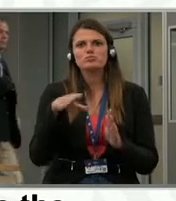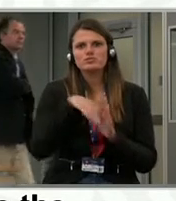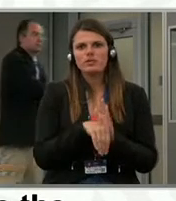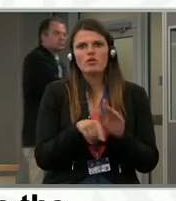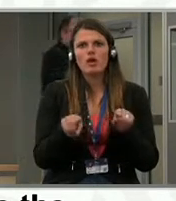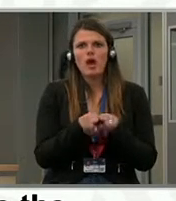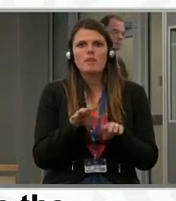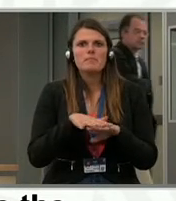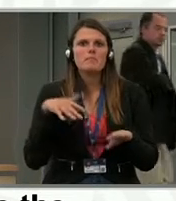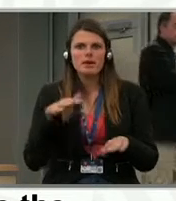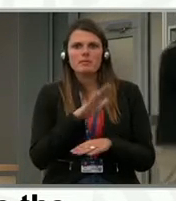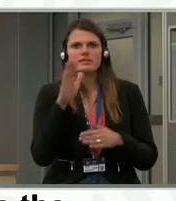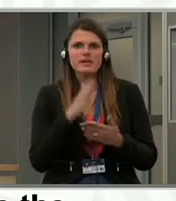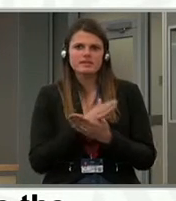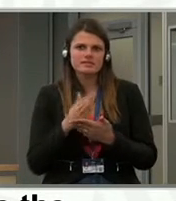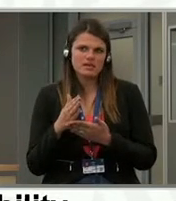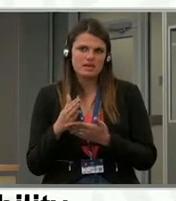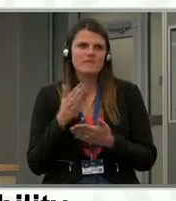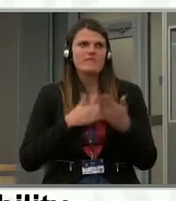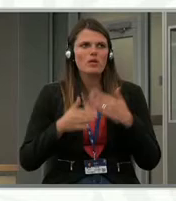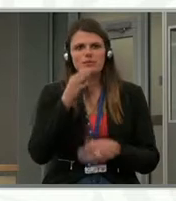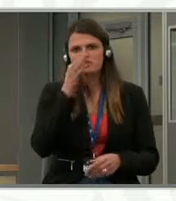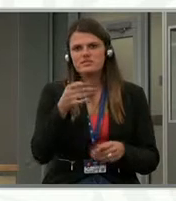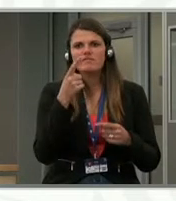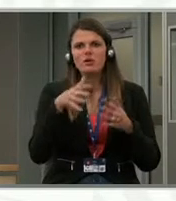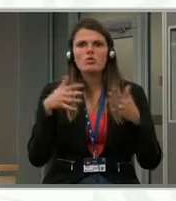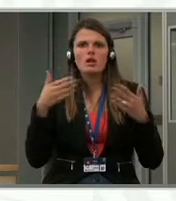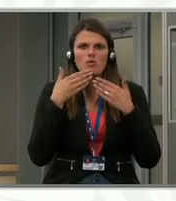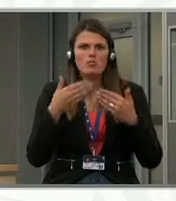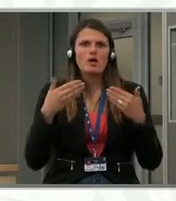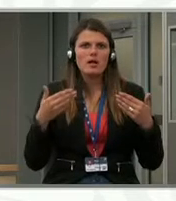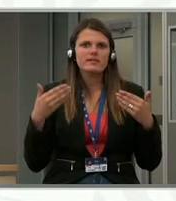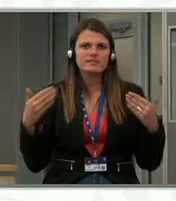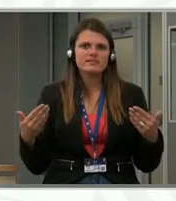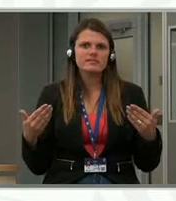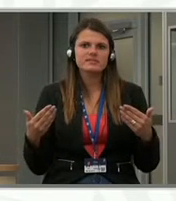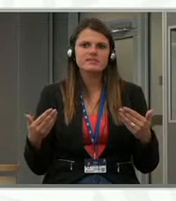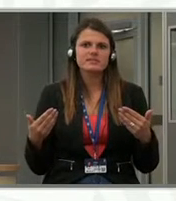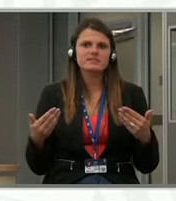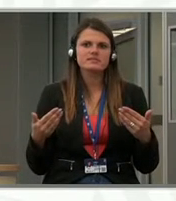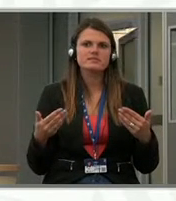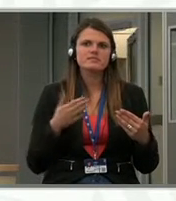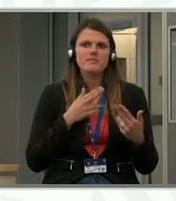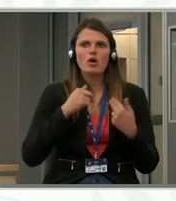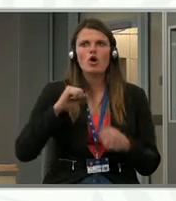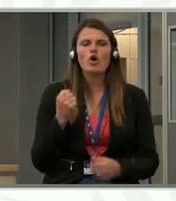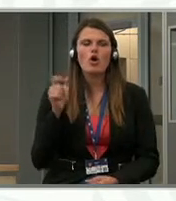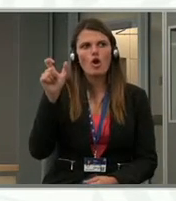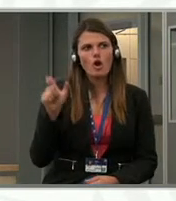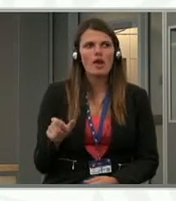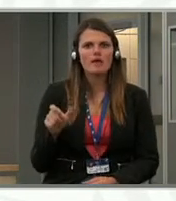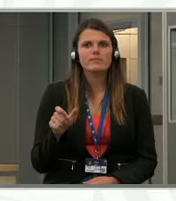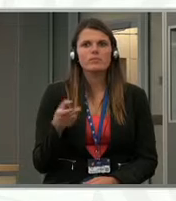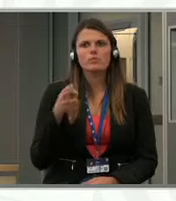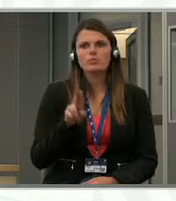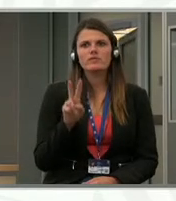Parliament, and I also want to thank my, as was said by the Commission representative, my colleague and also Vice President of the